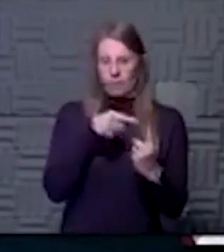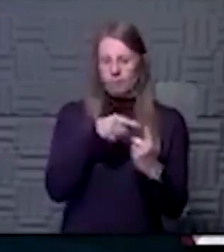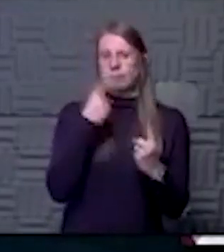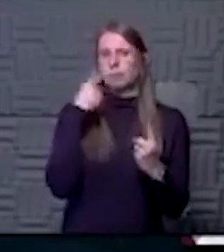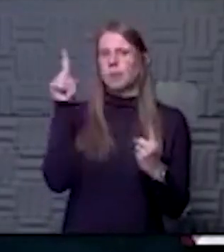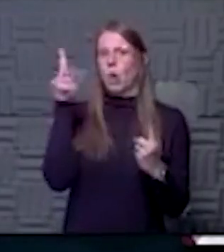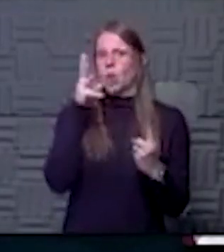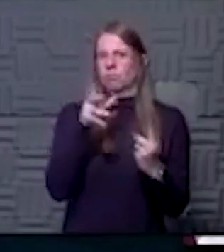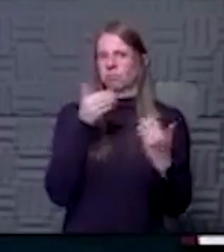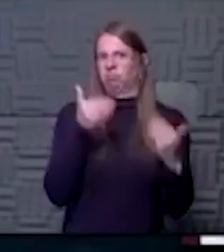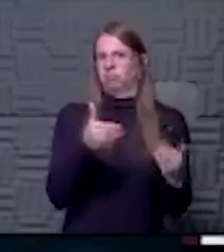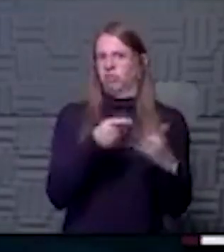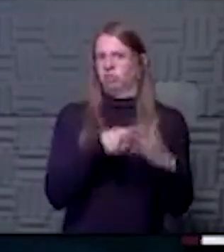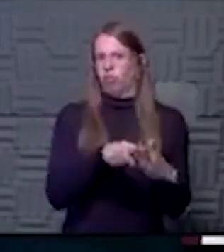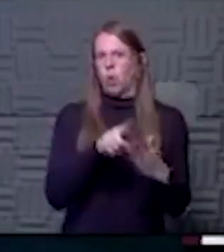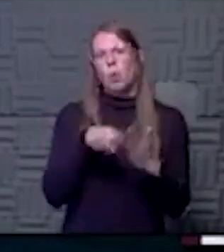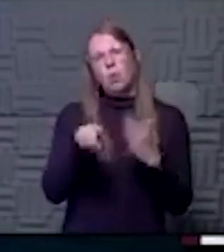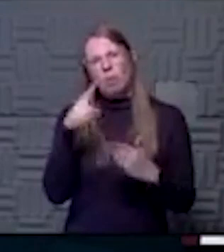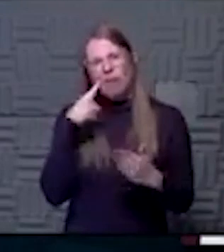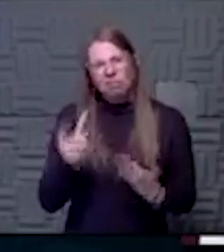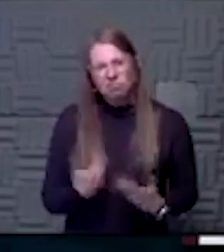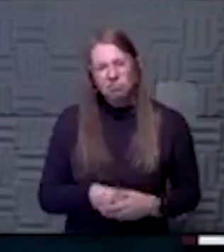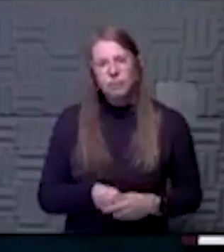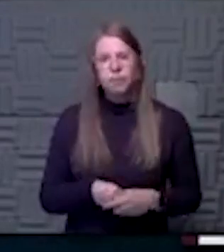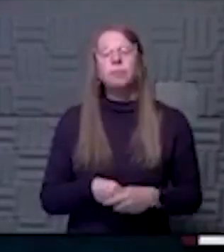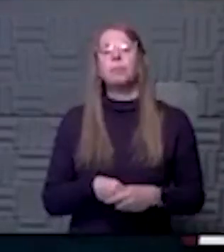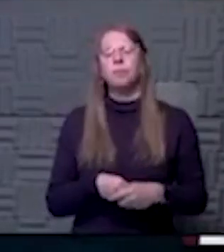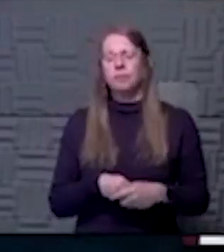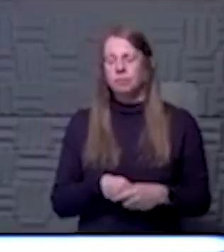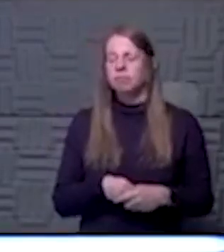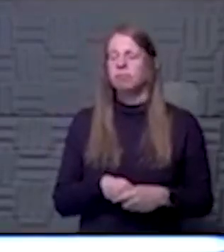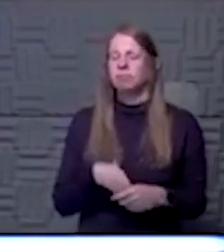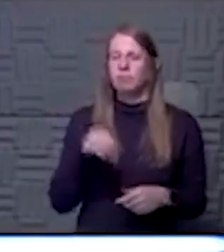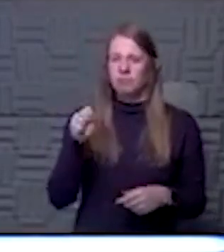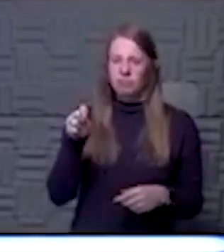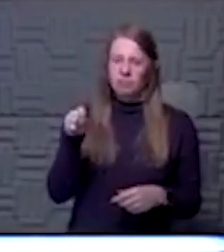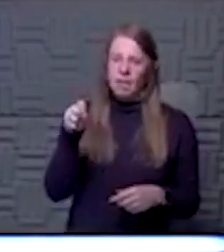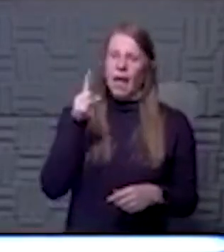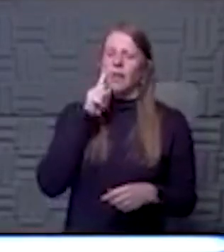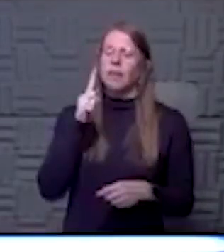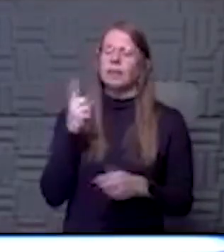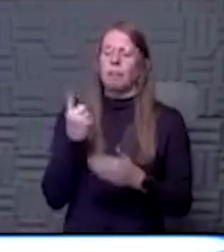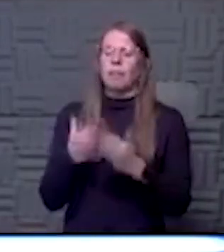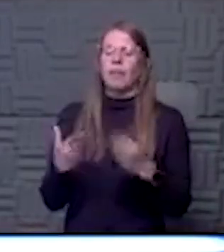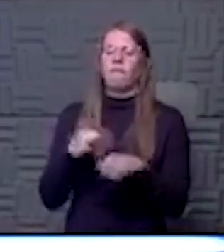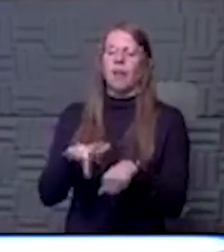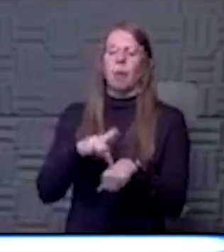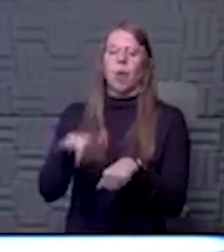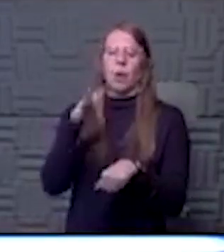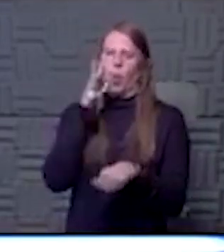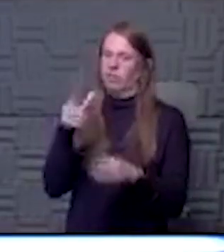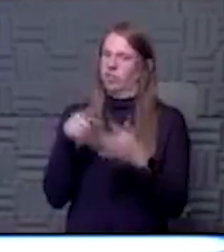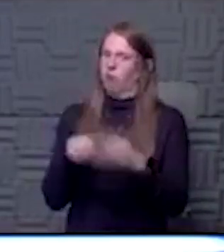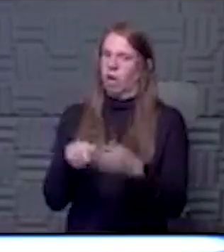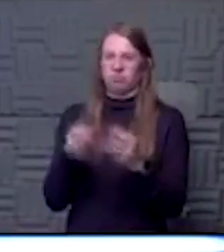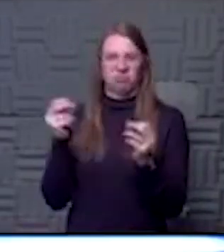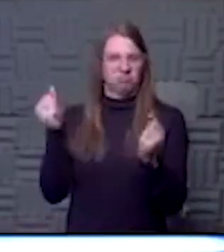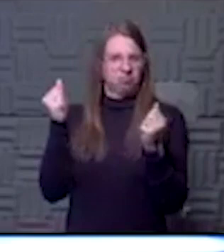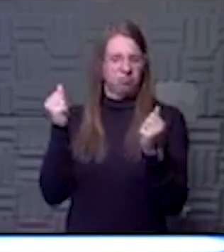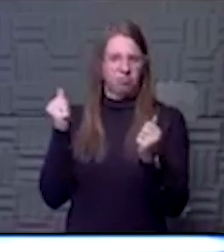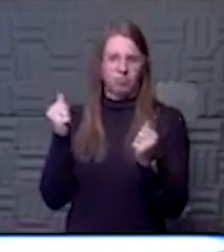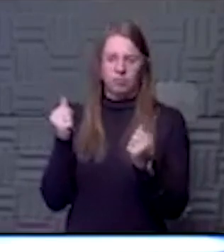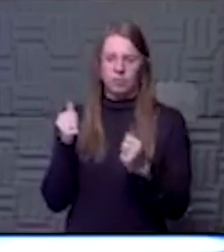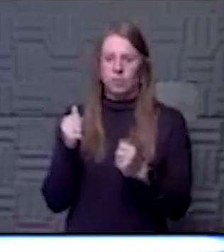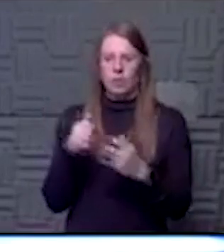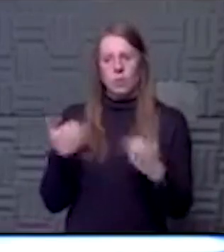they're going to get started. What do you think? Yeah, I think certainly as soon as something's available, there's going to be a start. Yeah, there's too